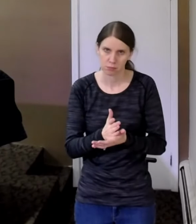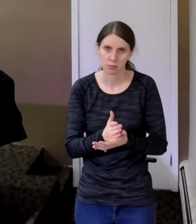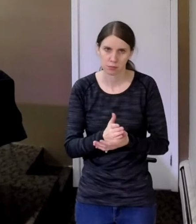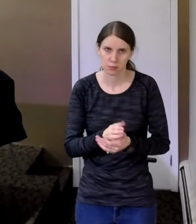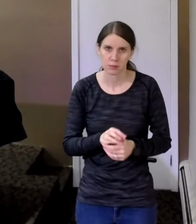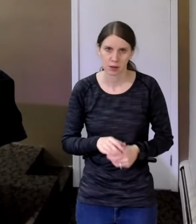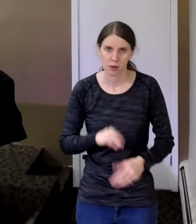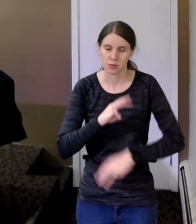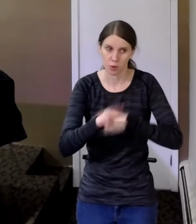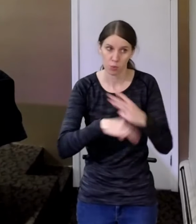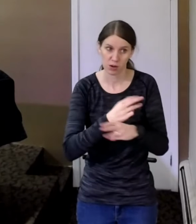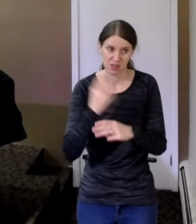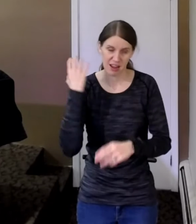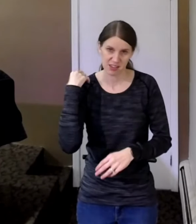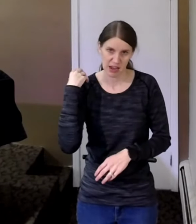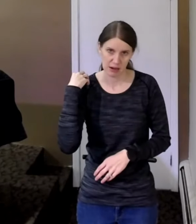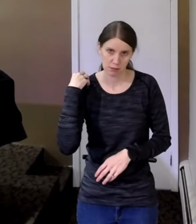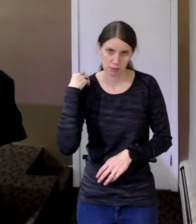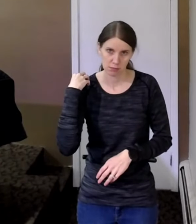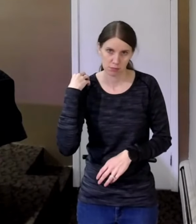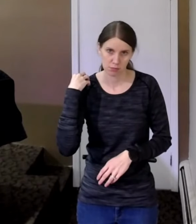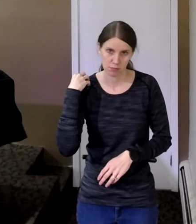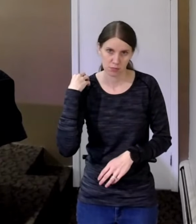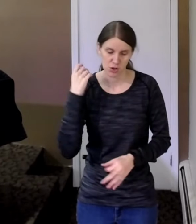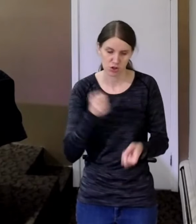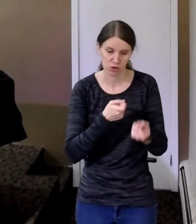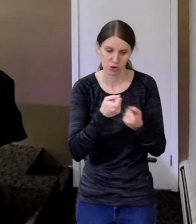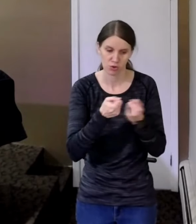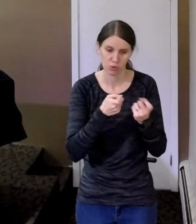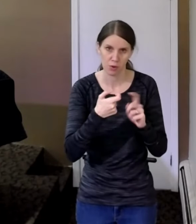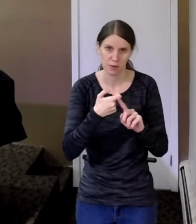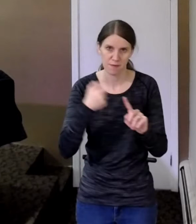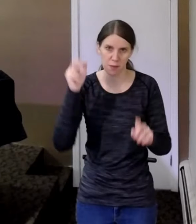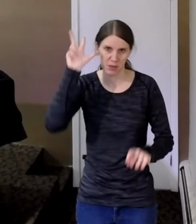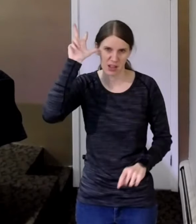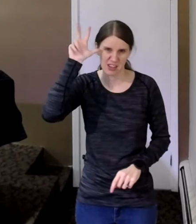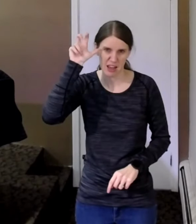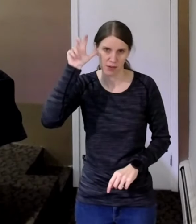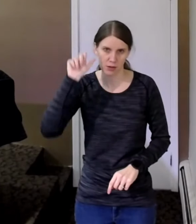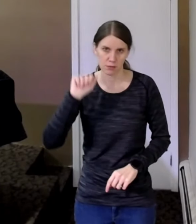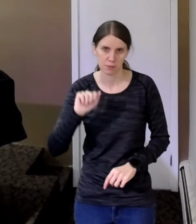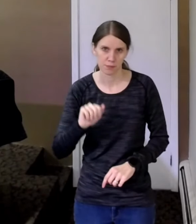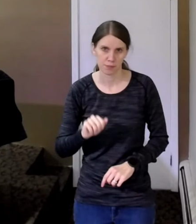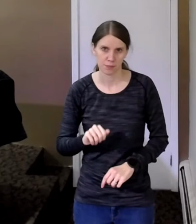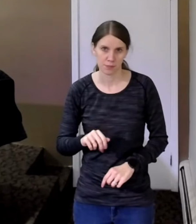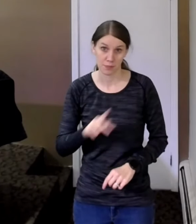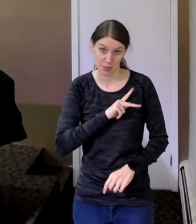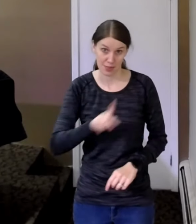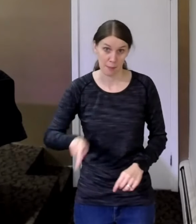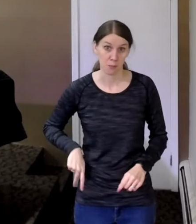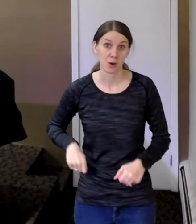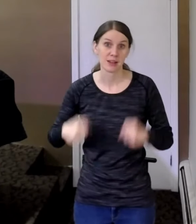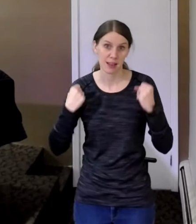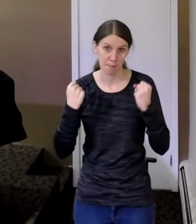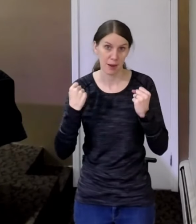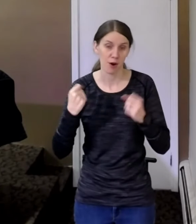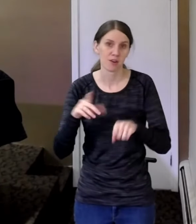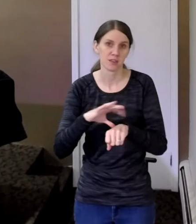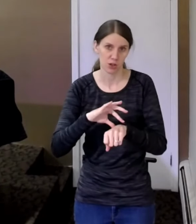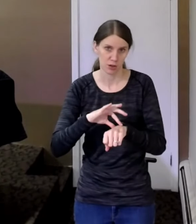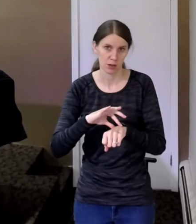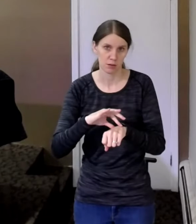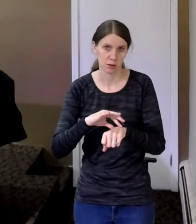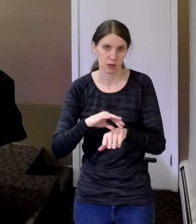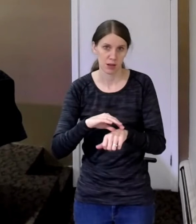That world out there, it's ruled by the devil himself, the prince of the power of the air.